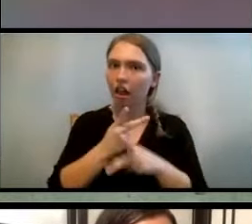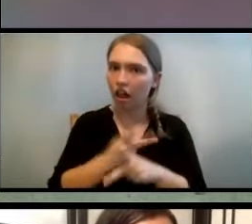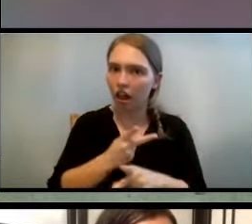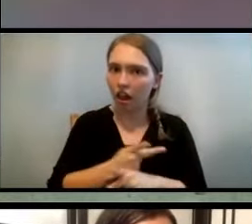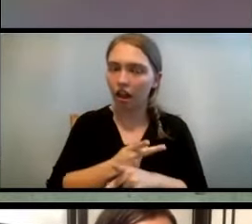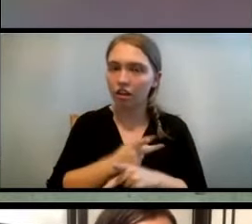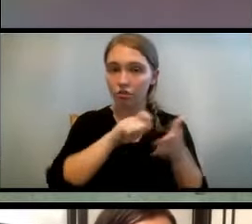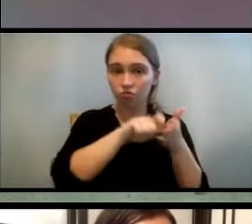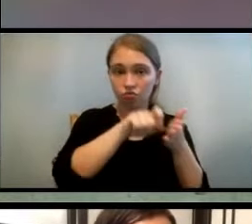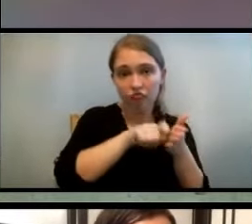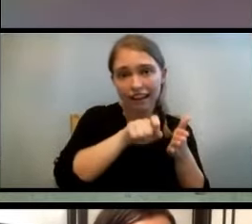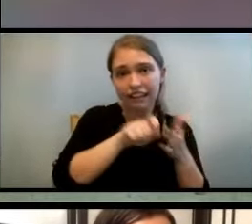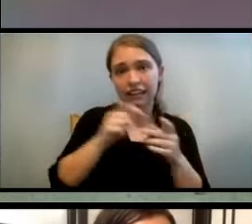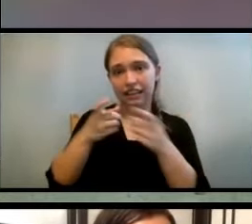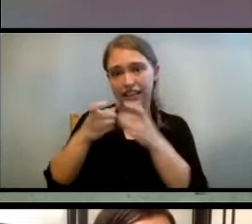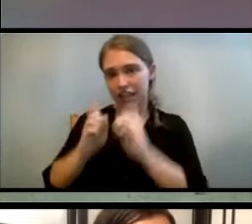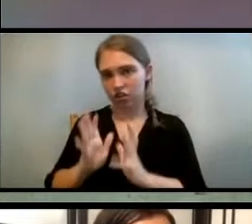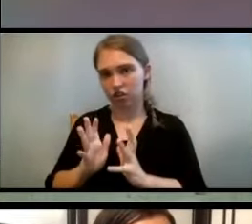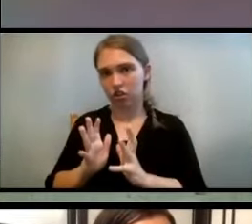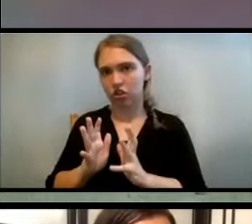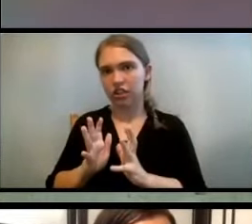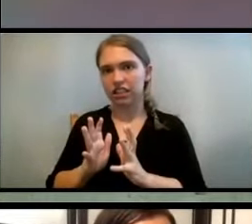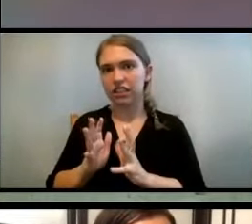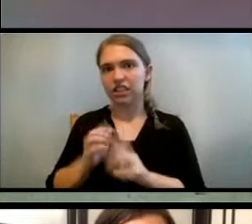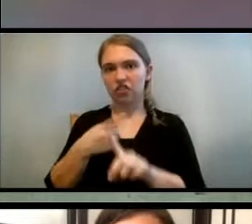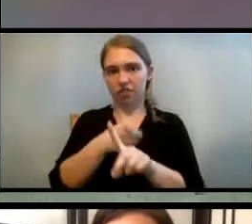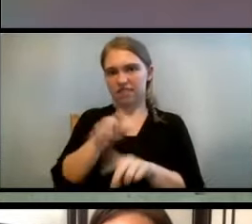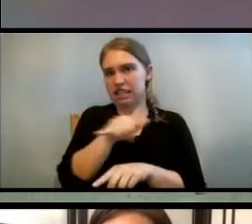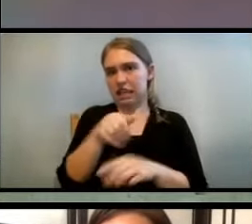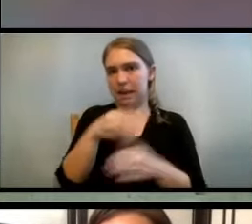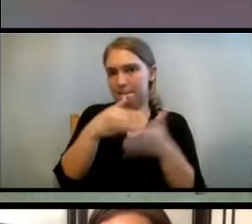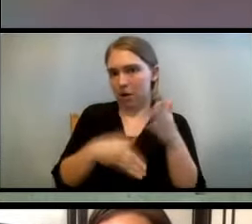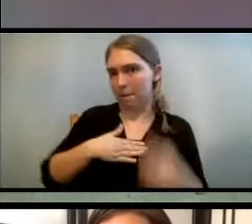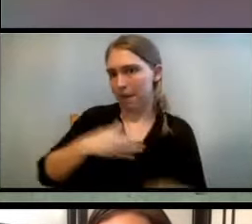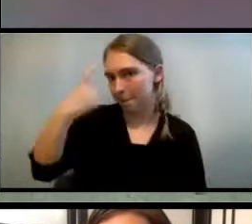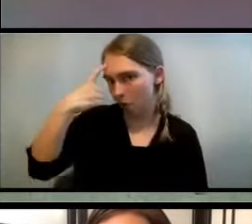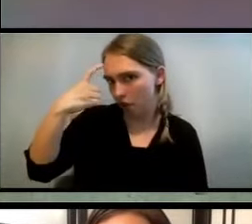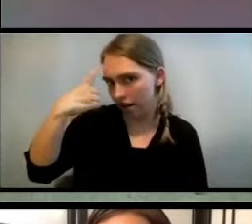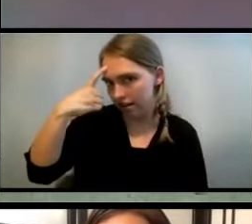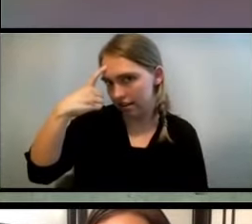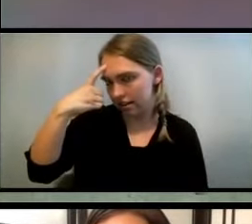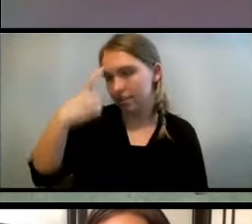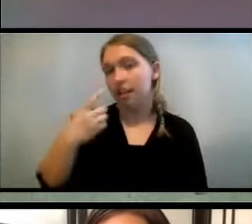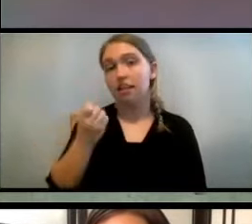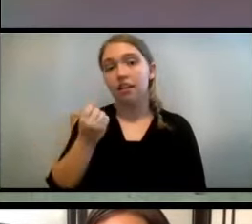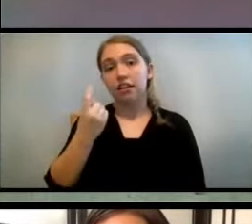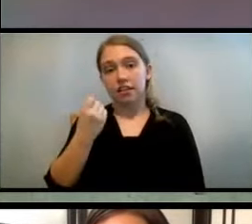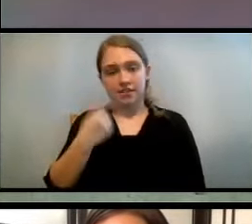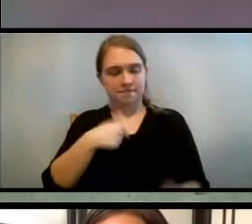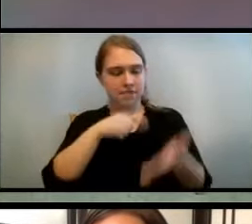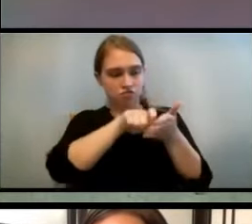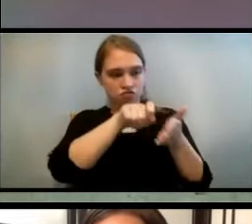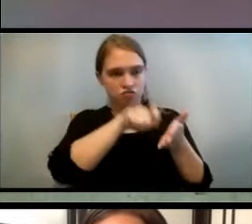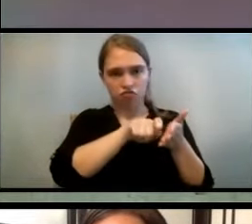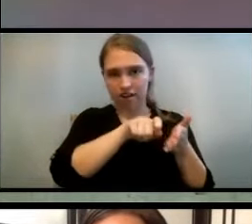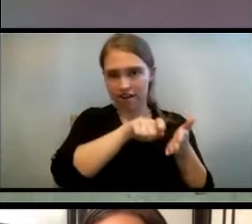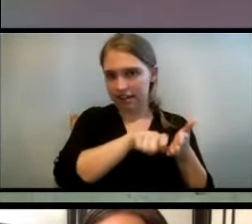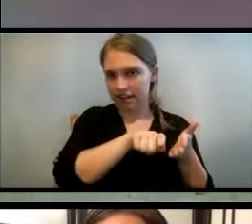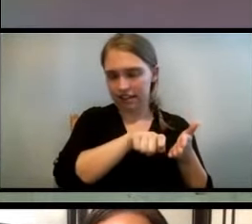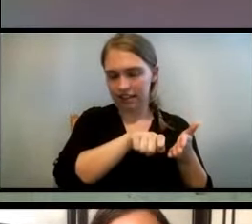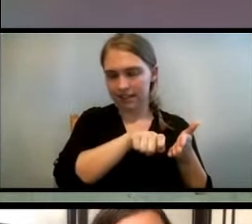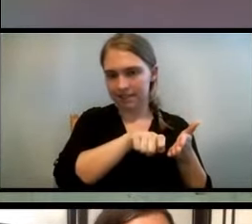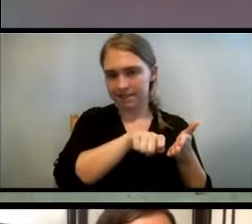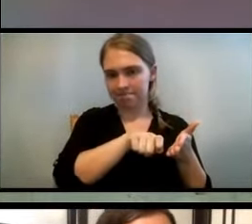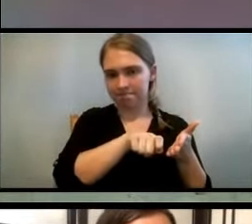and editing come from the same part of my brain. And so when I'm writing, I can't necessarily